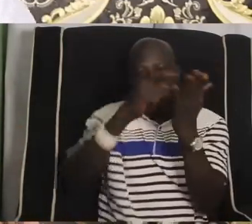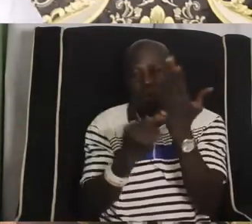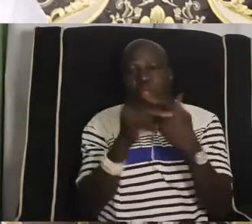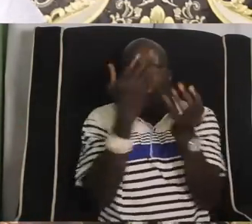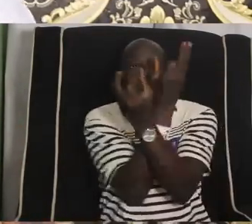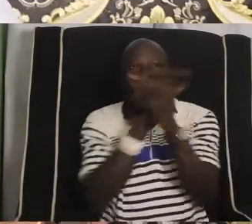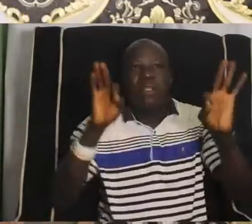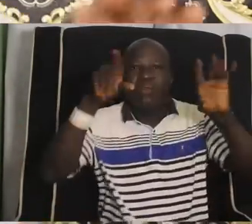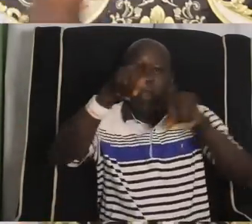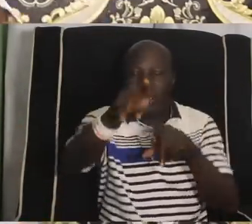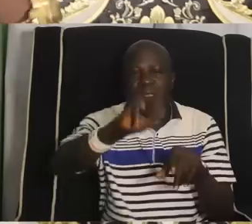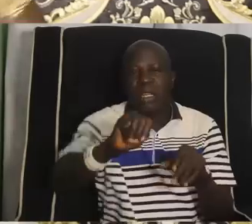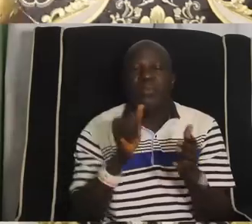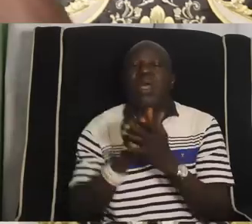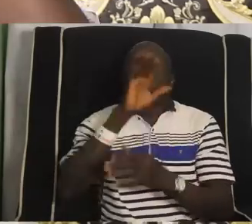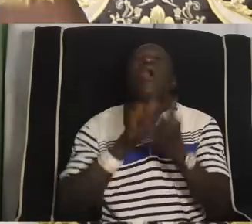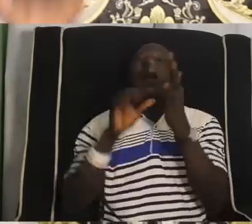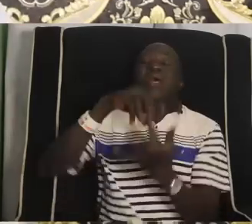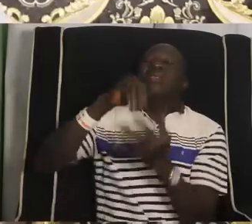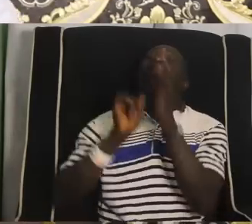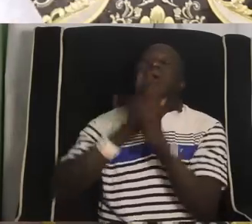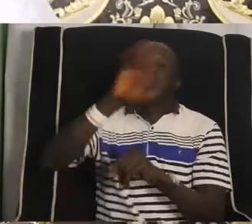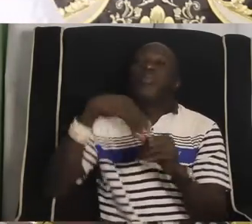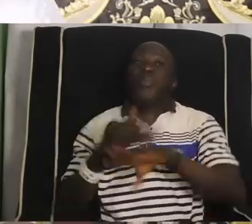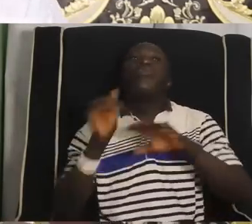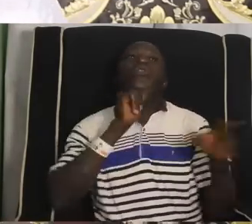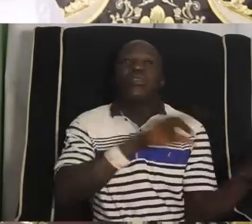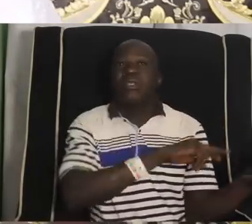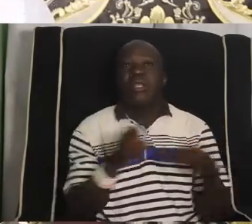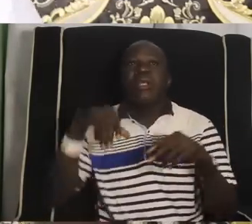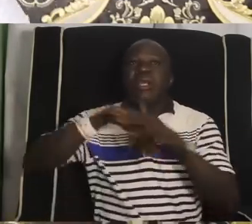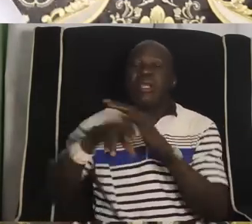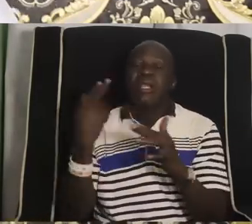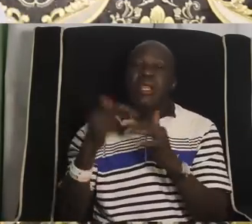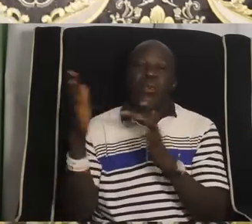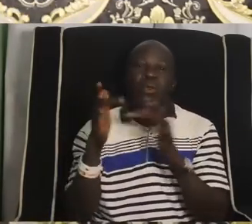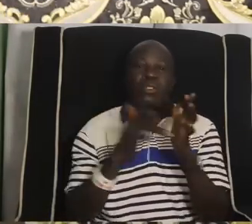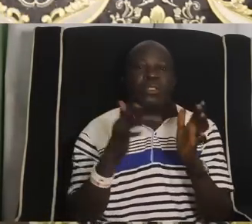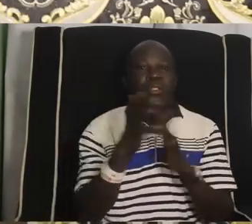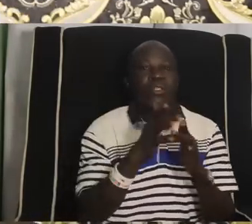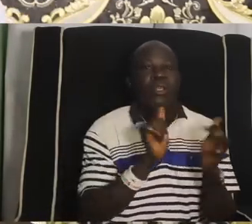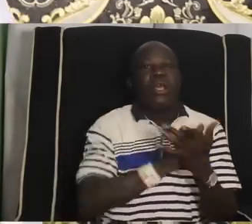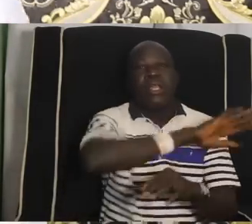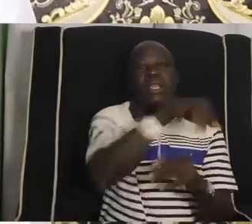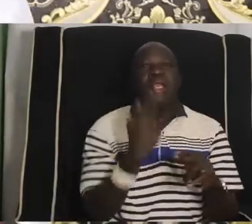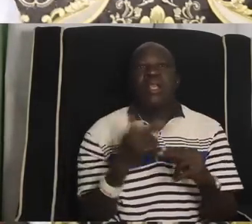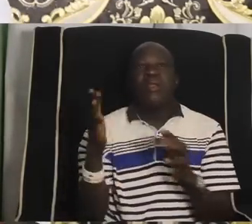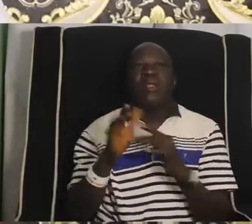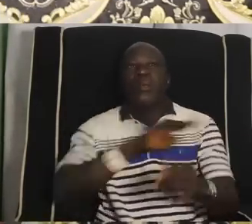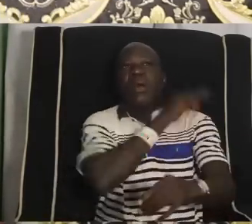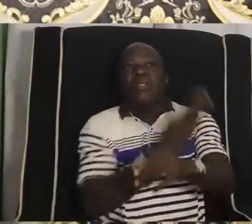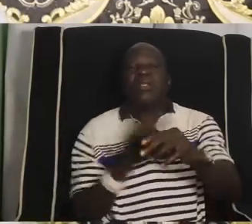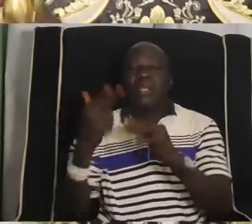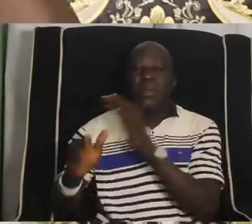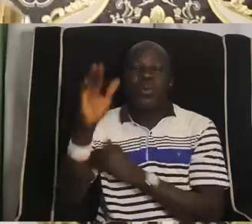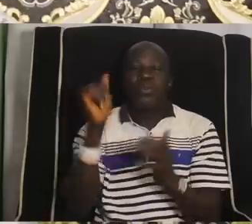won sile. To deliver them. Ayafe ti o ba tetan loko. Oh, the people that are not ready. In daruba la safa. In the name of Jesus. Won ta ni galaba. In the mighty name